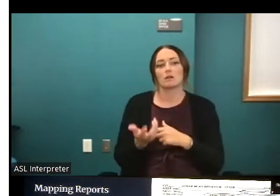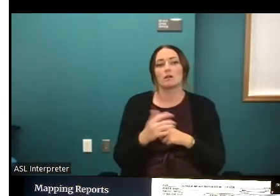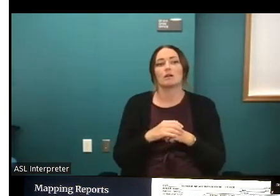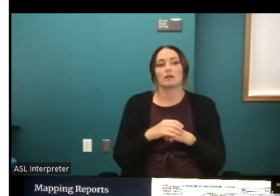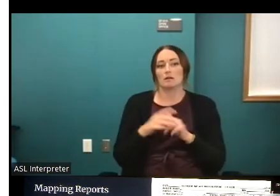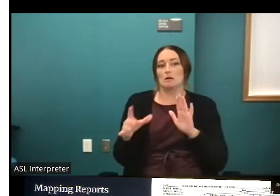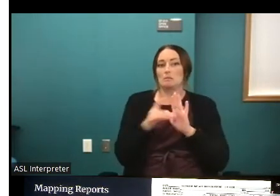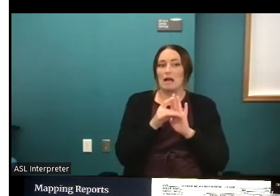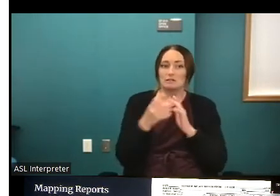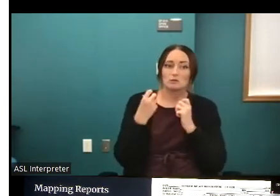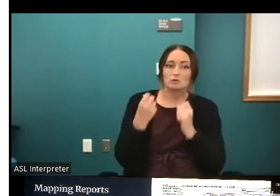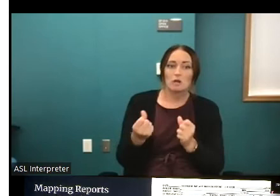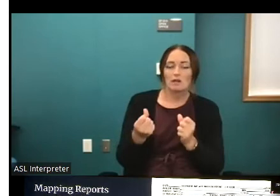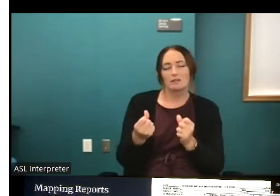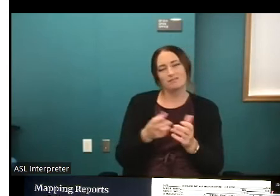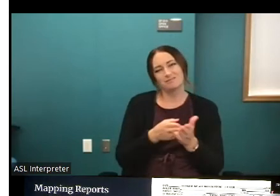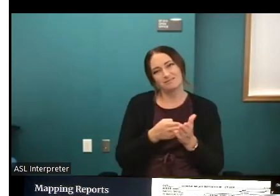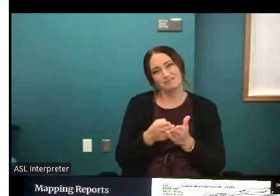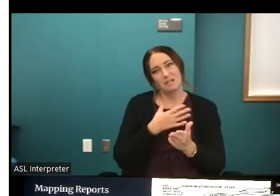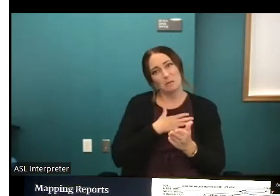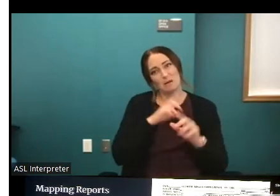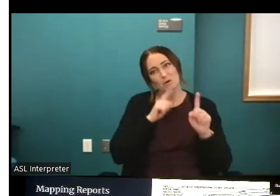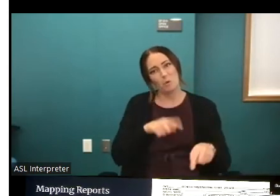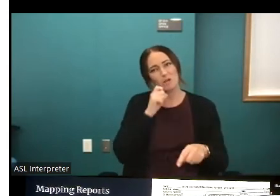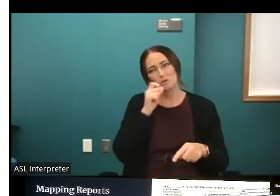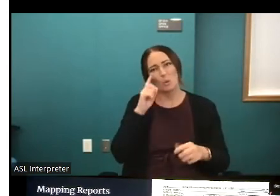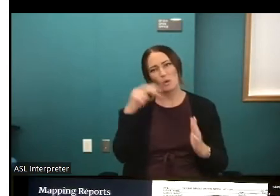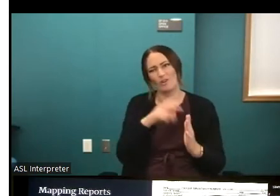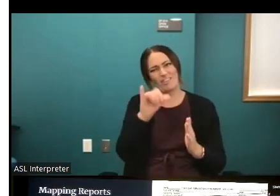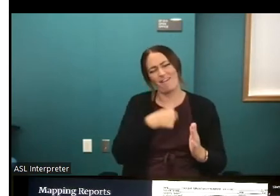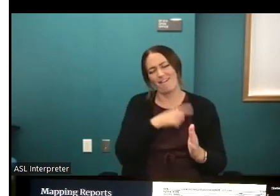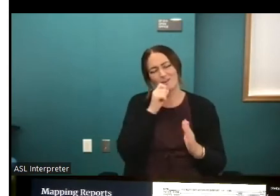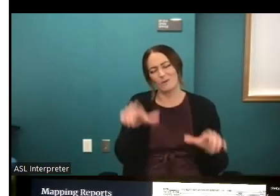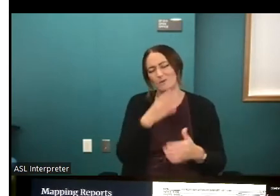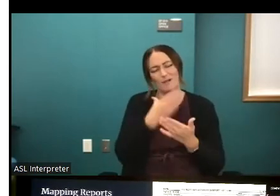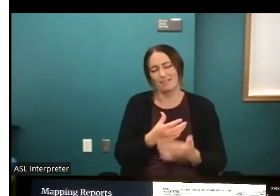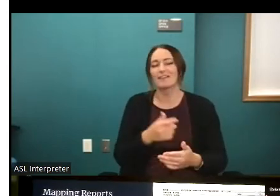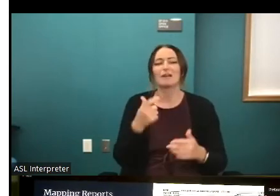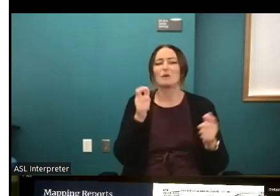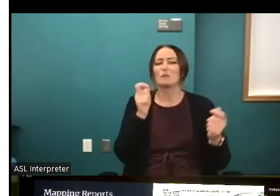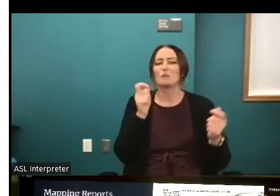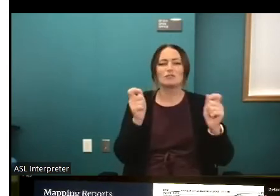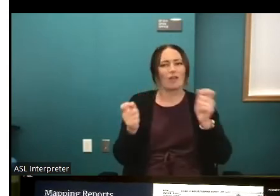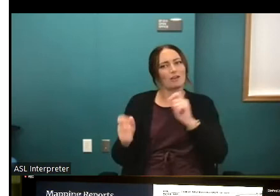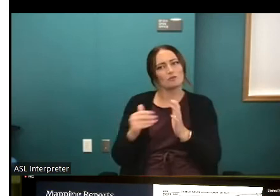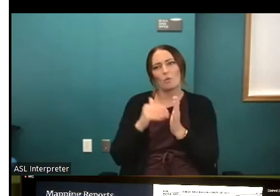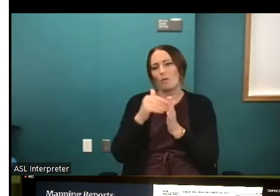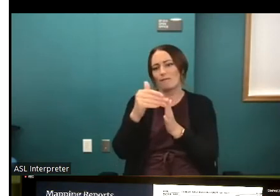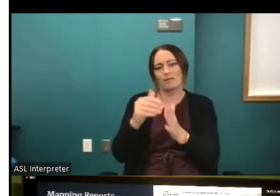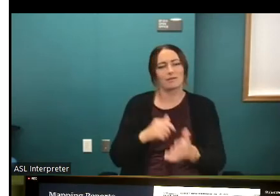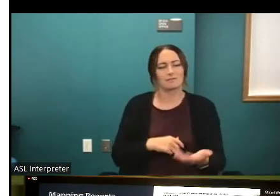Magnet strength, which I'll be honest, if it's my report, don't look at that because I don't keep it up very well. We change those often, right? You can make